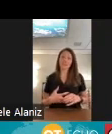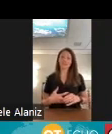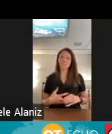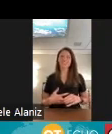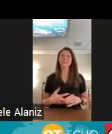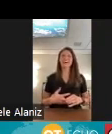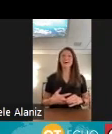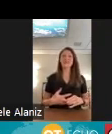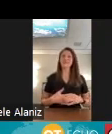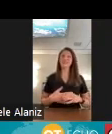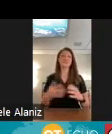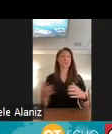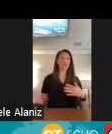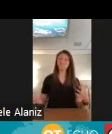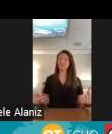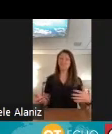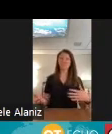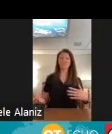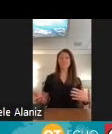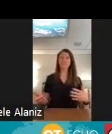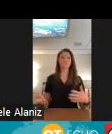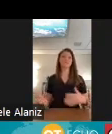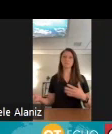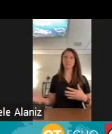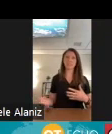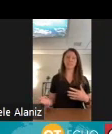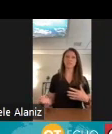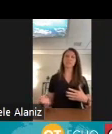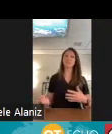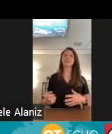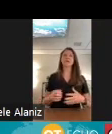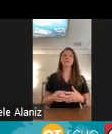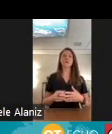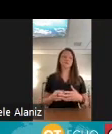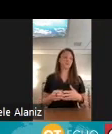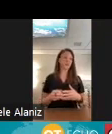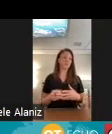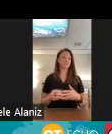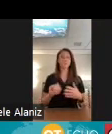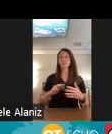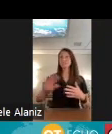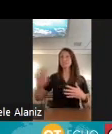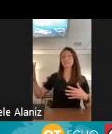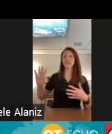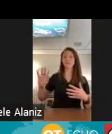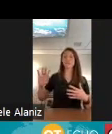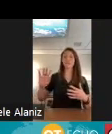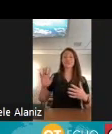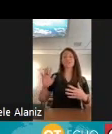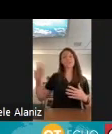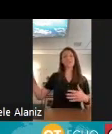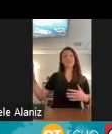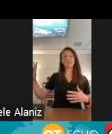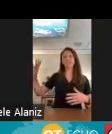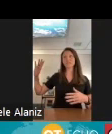you can imagine how you have to be cognitively flexible if you're playing a game of cricket, or how you have to really